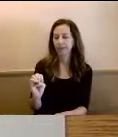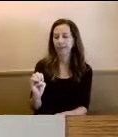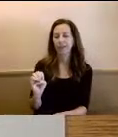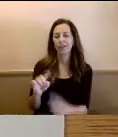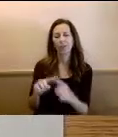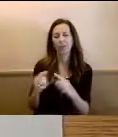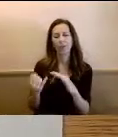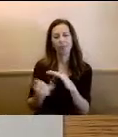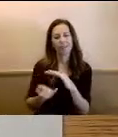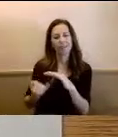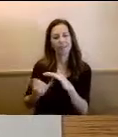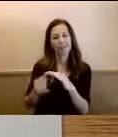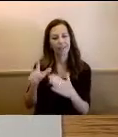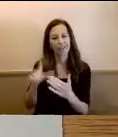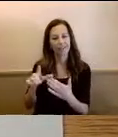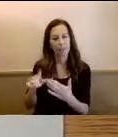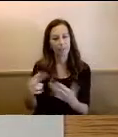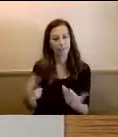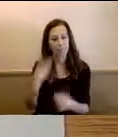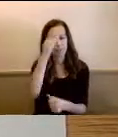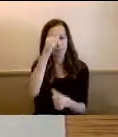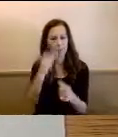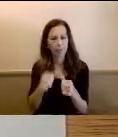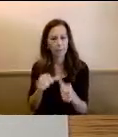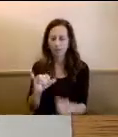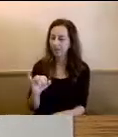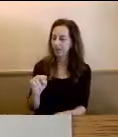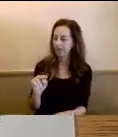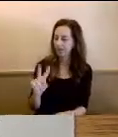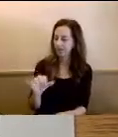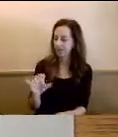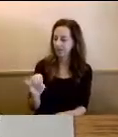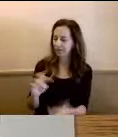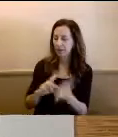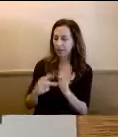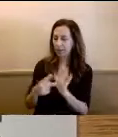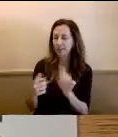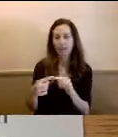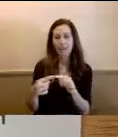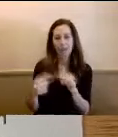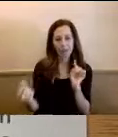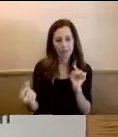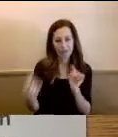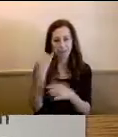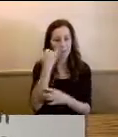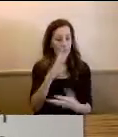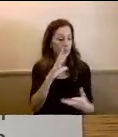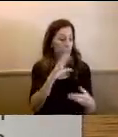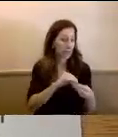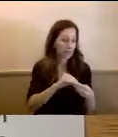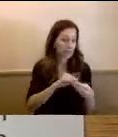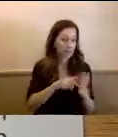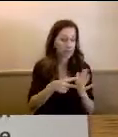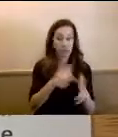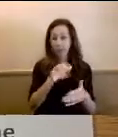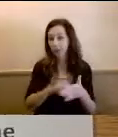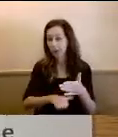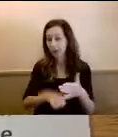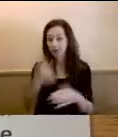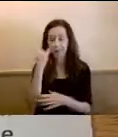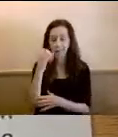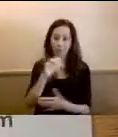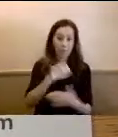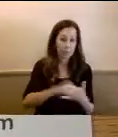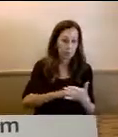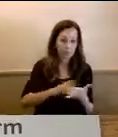to isolate the variable. So you'll remember inverse means the opposite. So if we're adding, we're going to subtract, and if